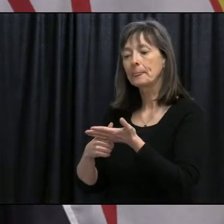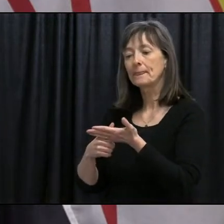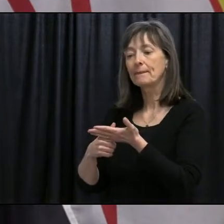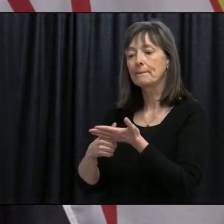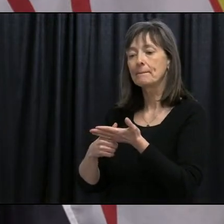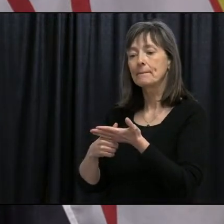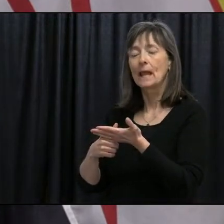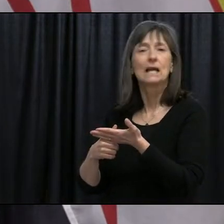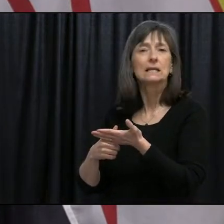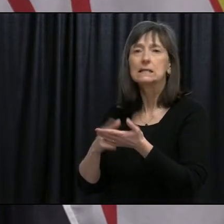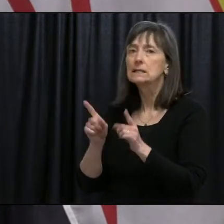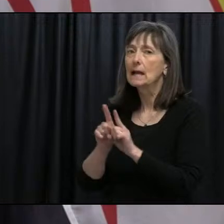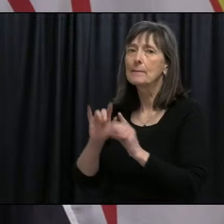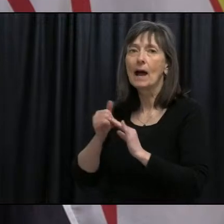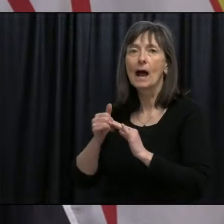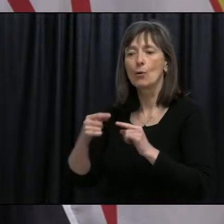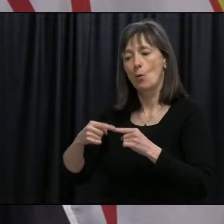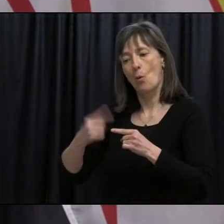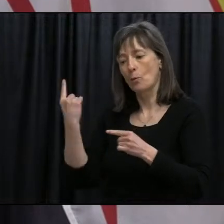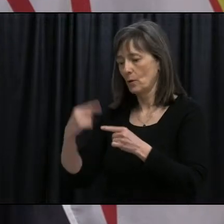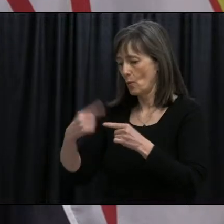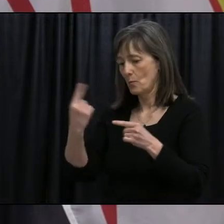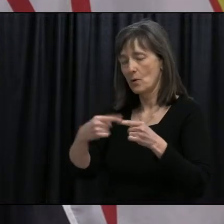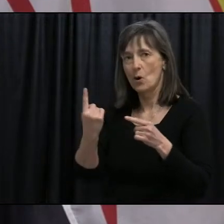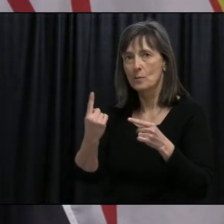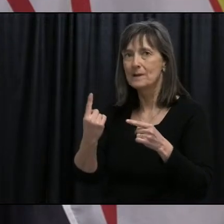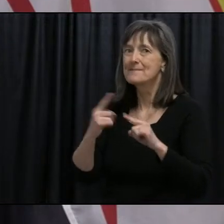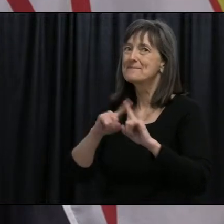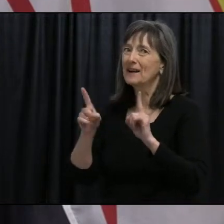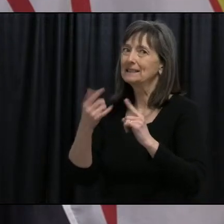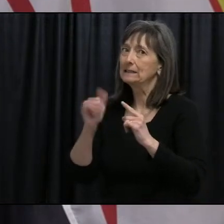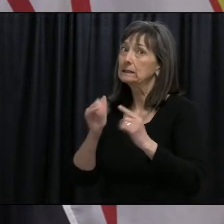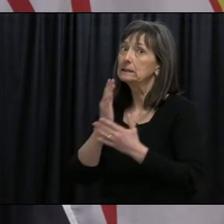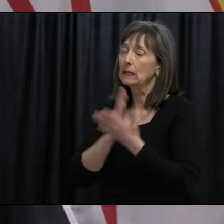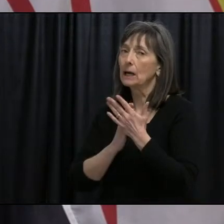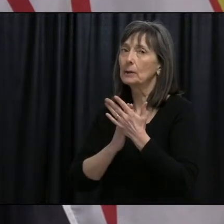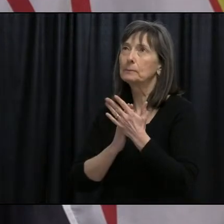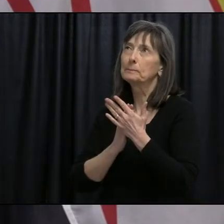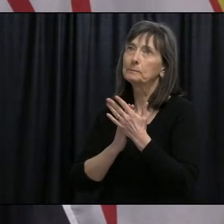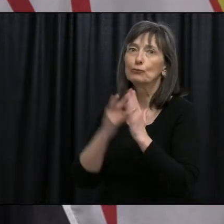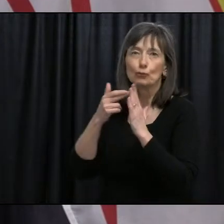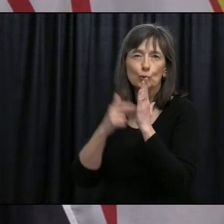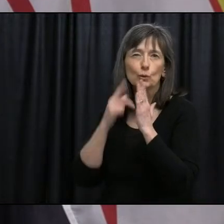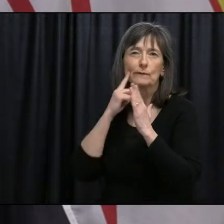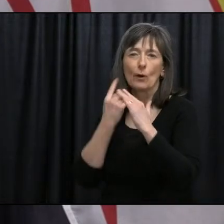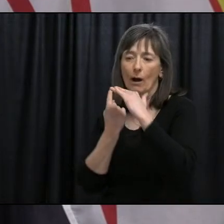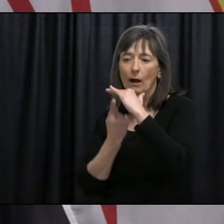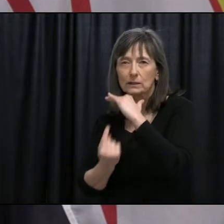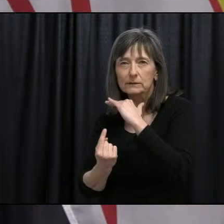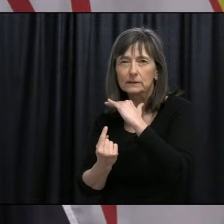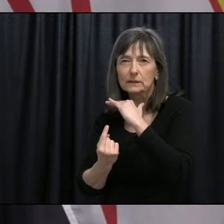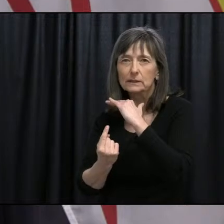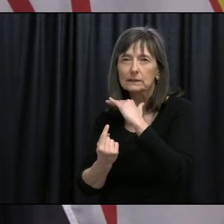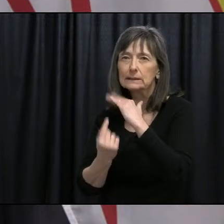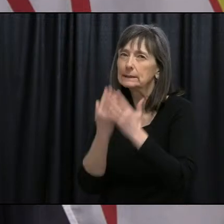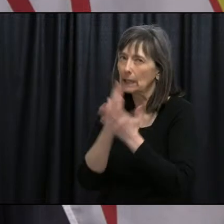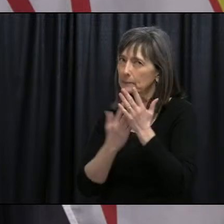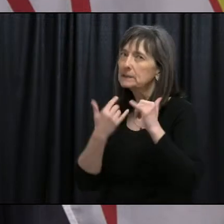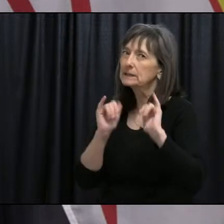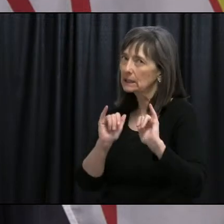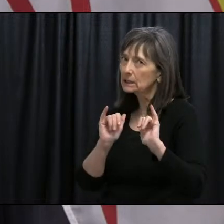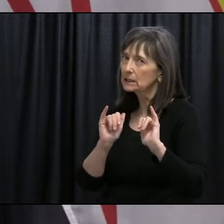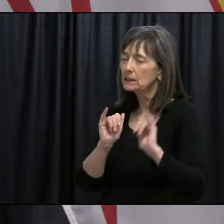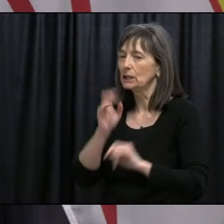very similar in that, we have similar isolation requirements and strict entry requirements.